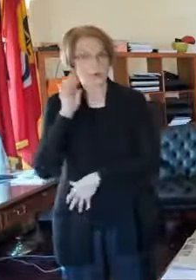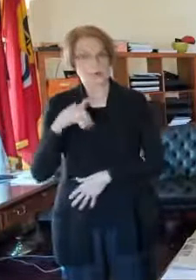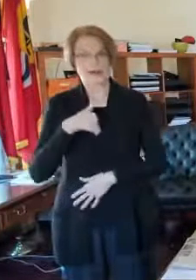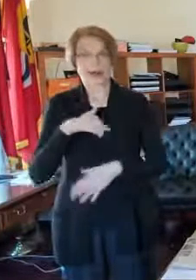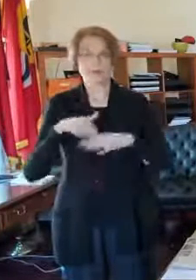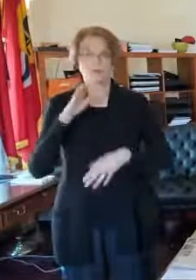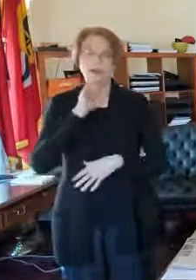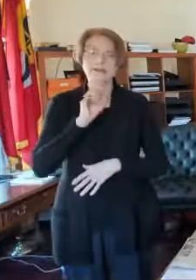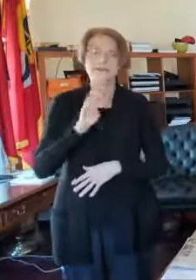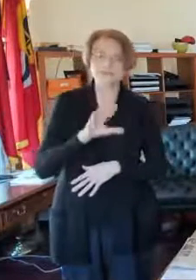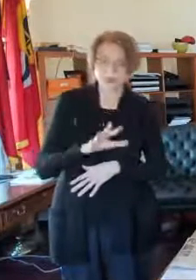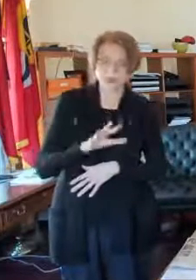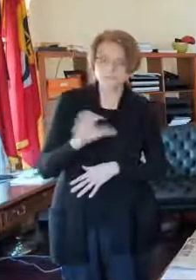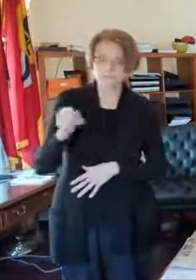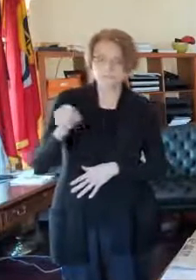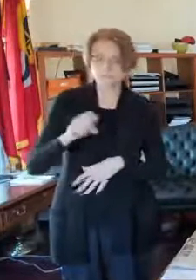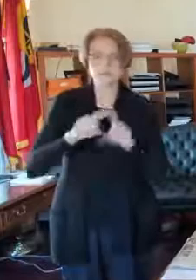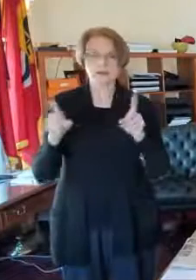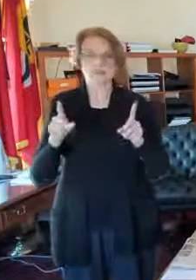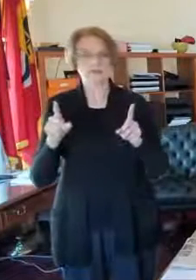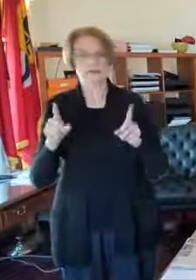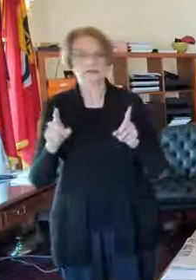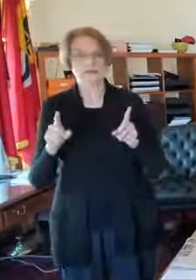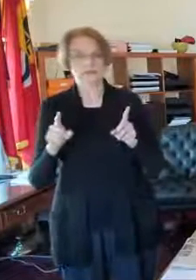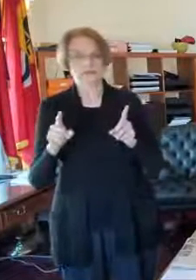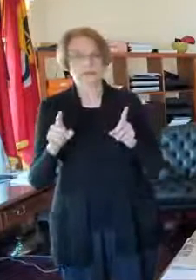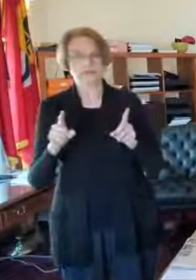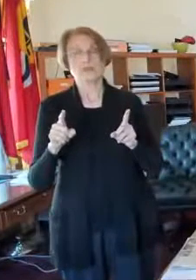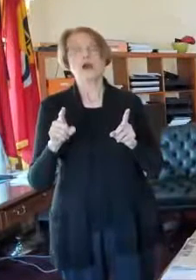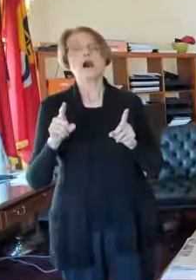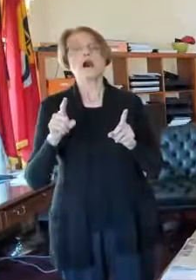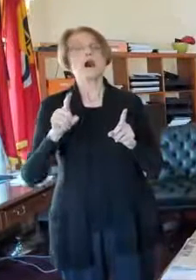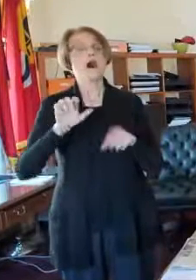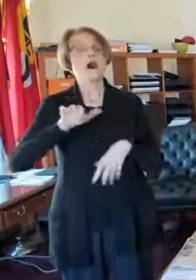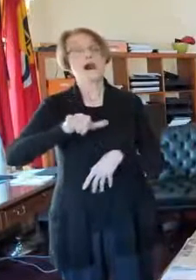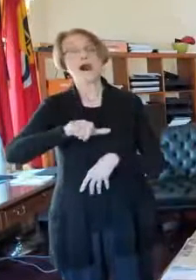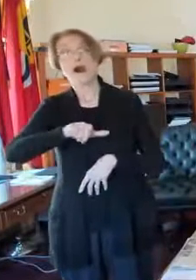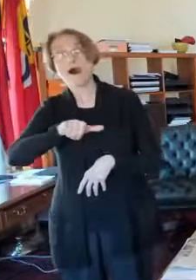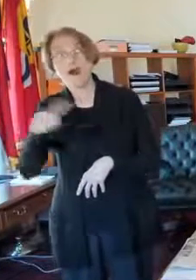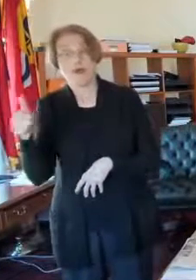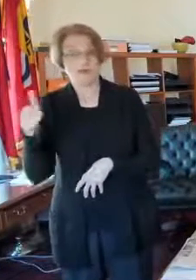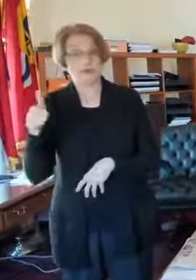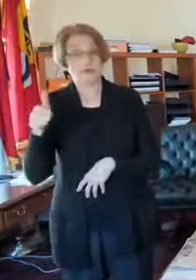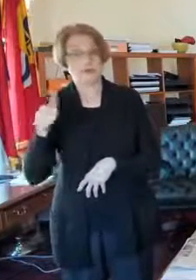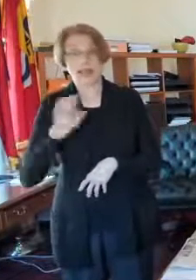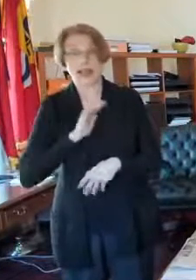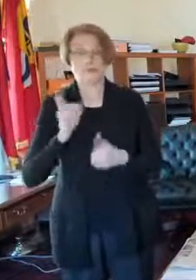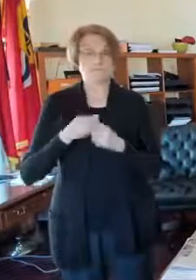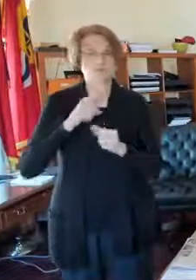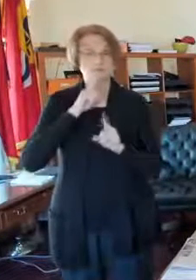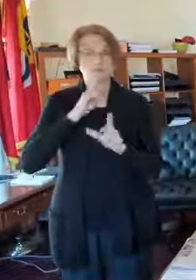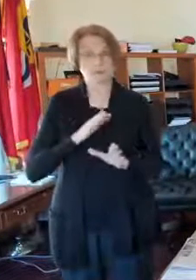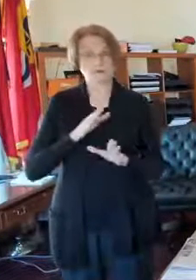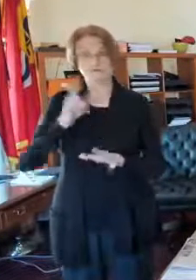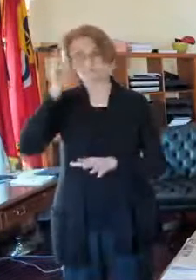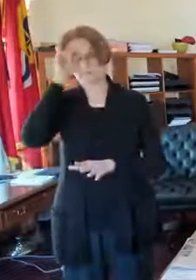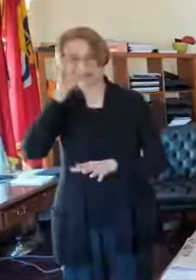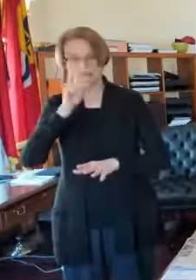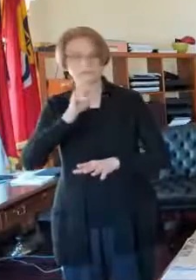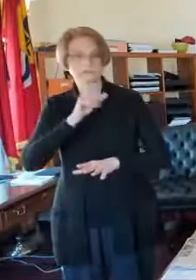over 65, but I am not going to be vaccinated until every single one of our first responders in the